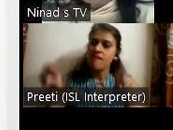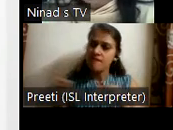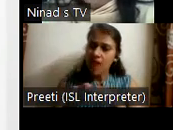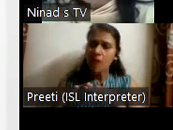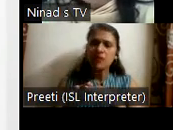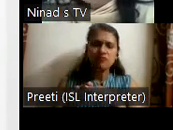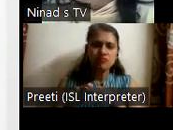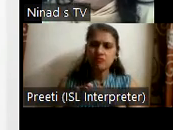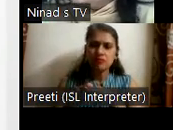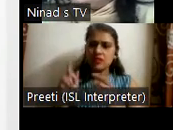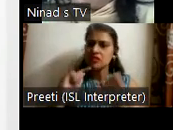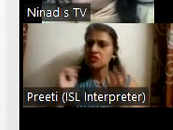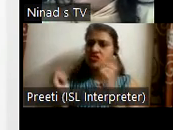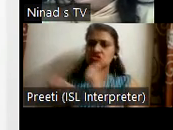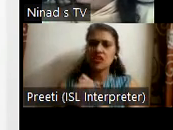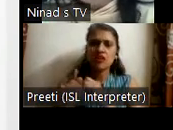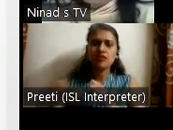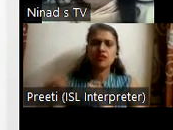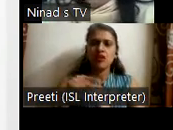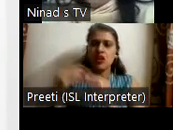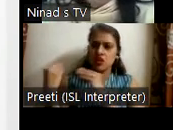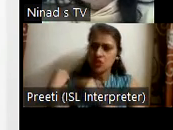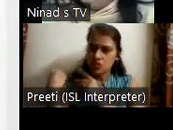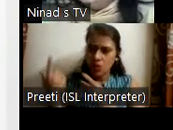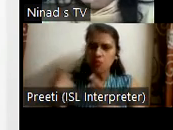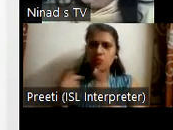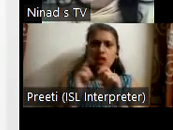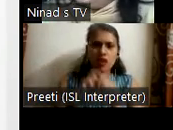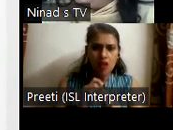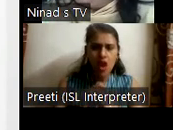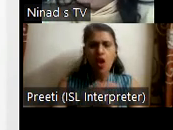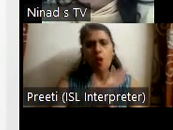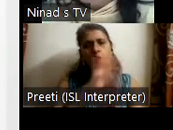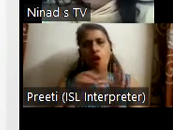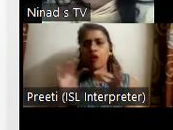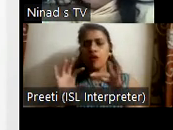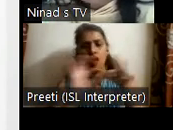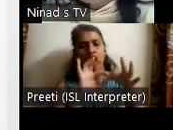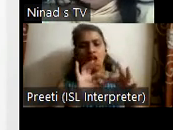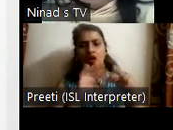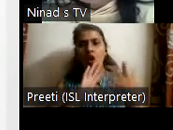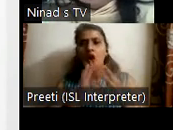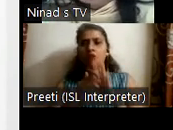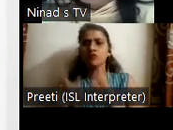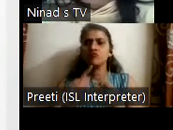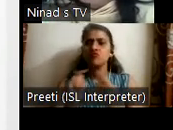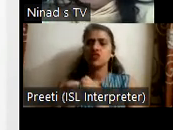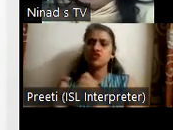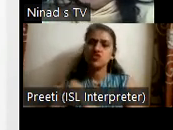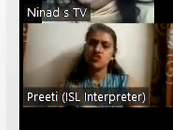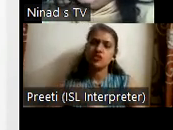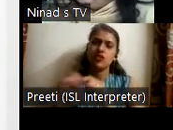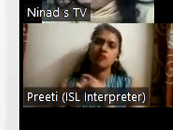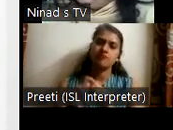Because it changes the roles and responsibilities, it changes the leadership of the family, it changes the